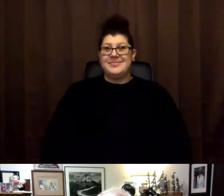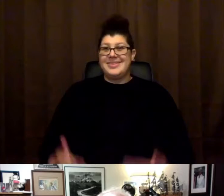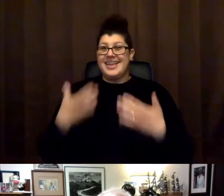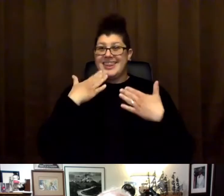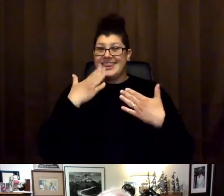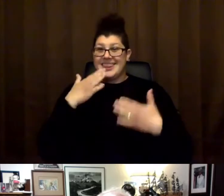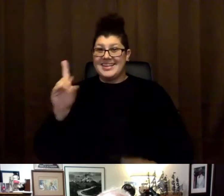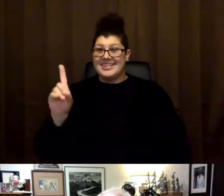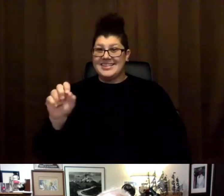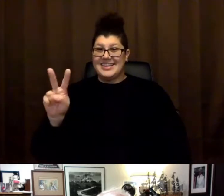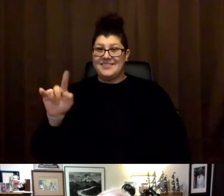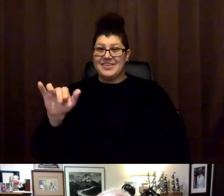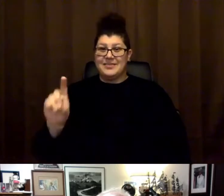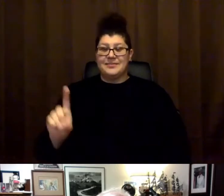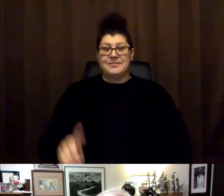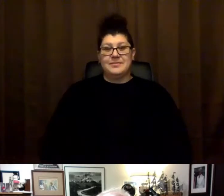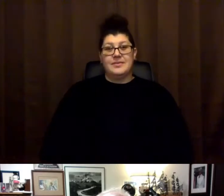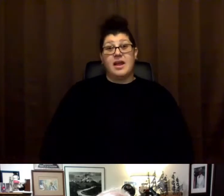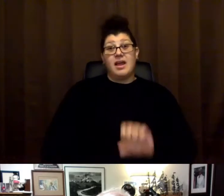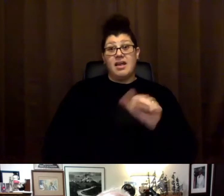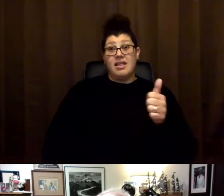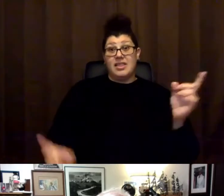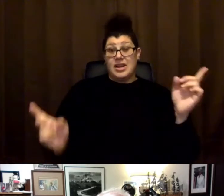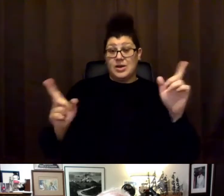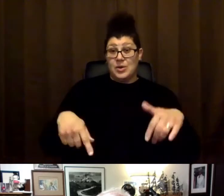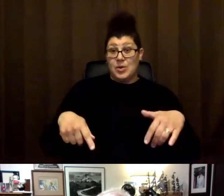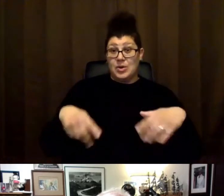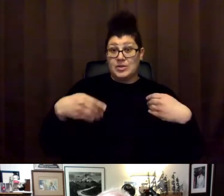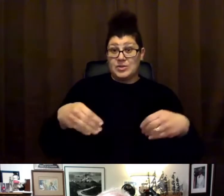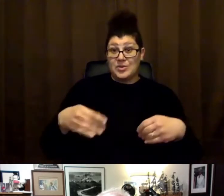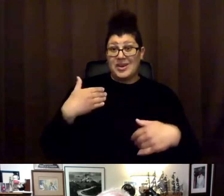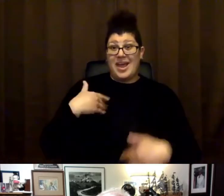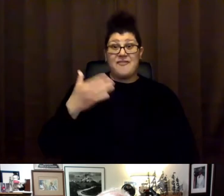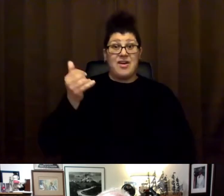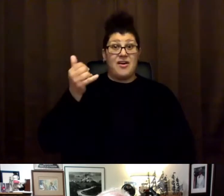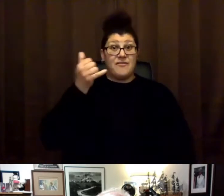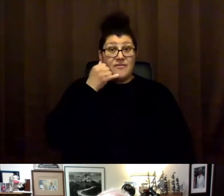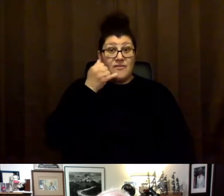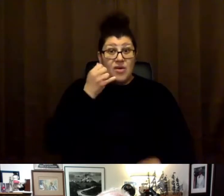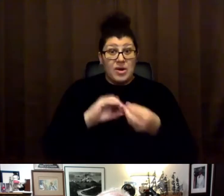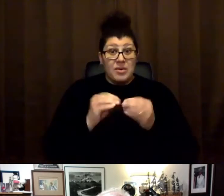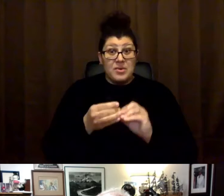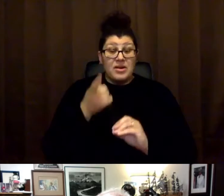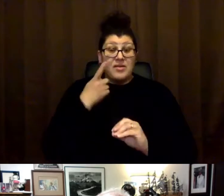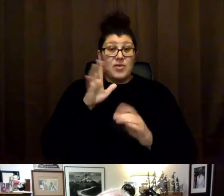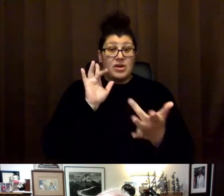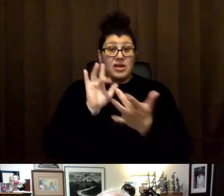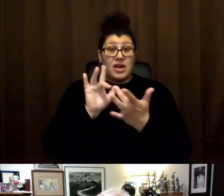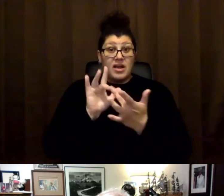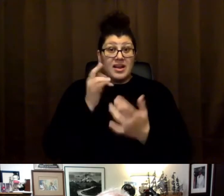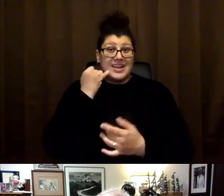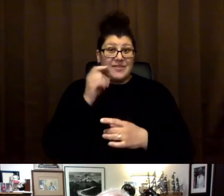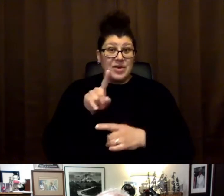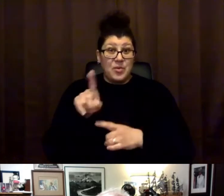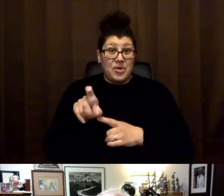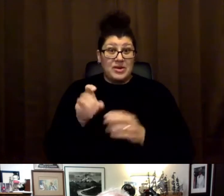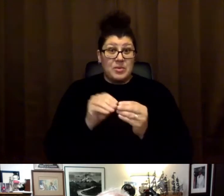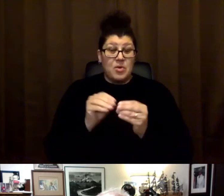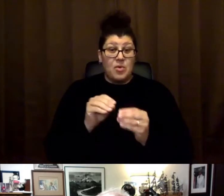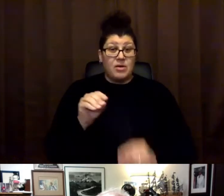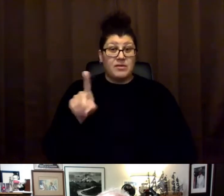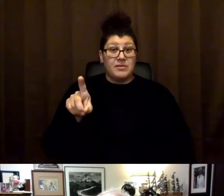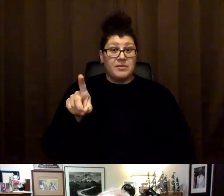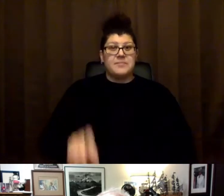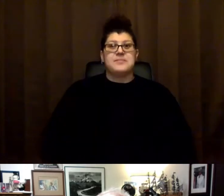if, besides coming to the store, is there a phone number that's good to reach you with for folks who have further questions? Sure. Our